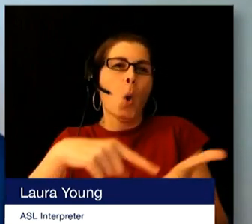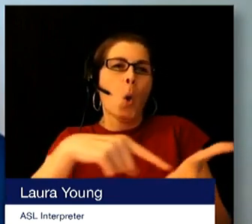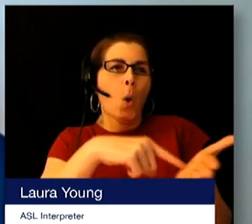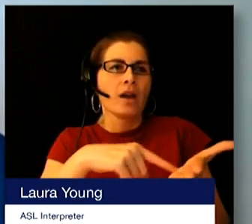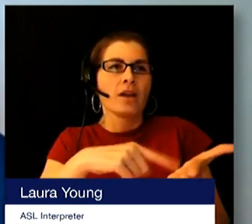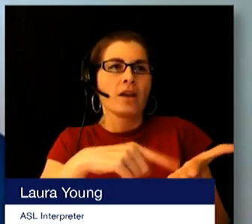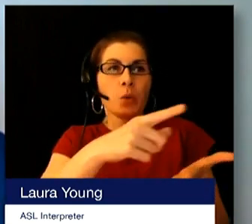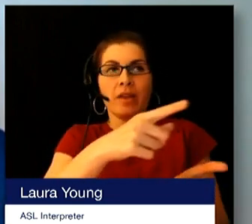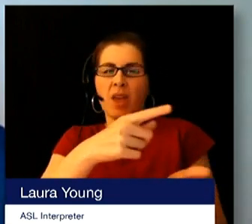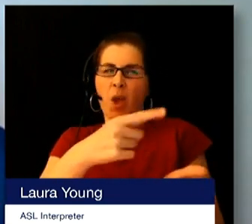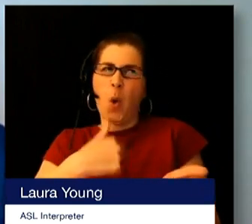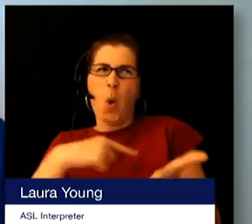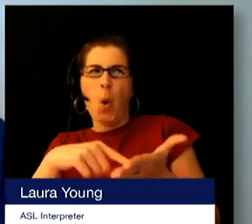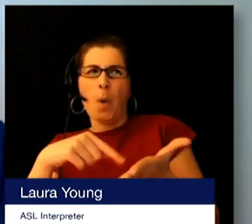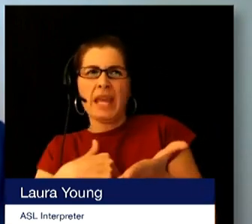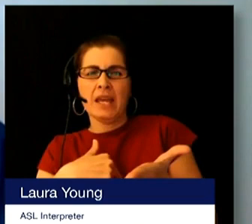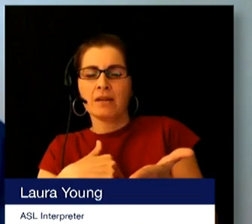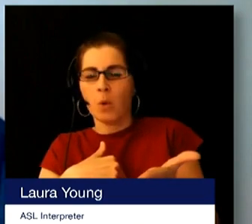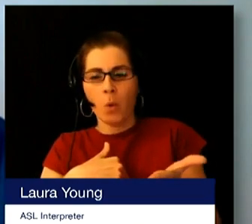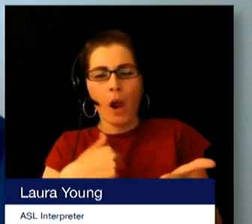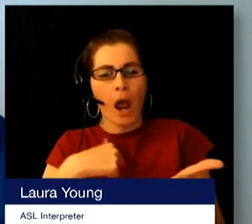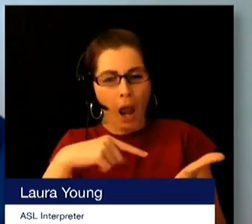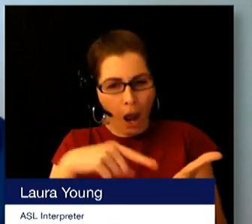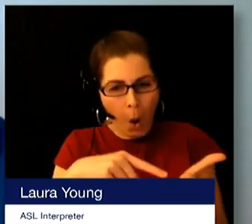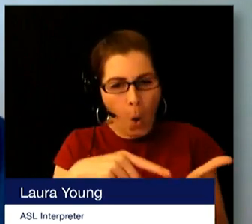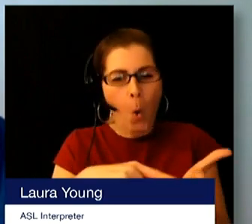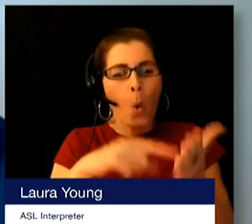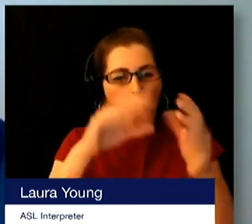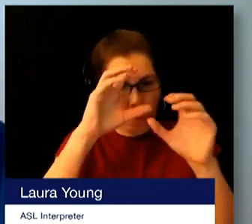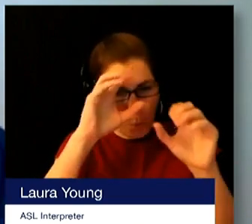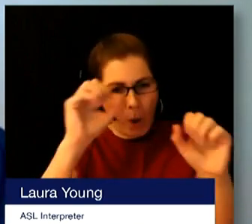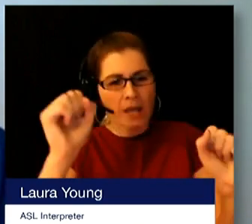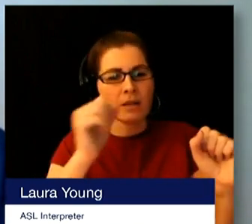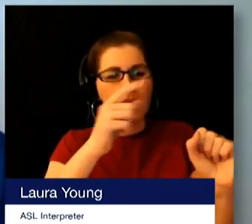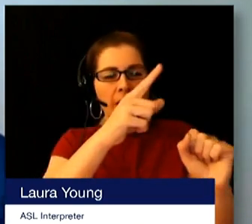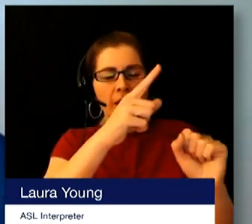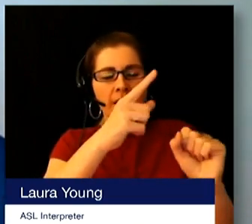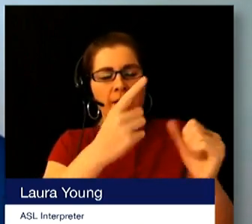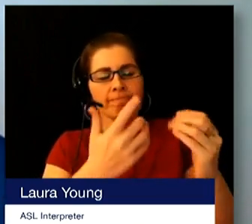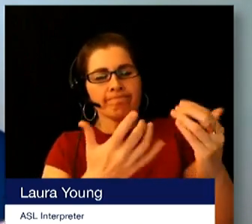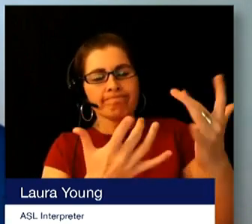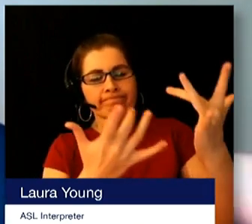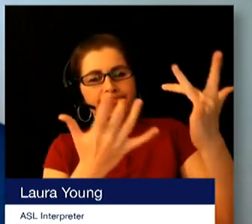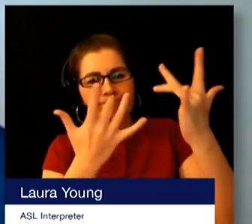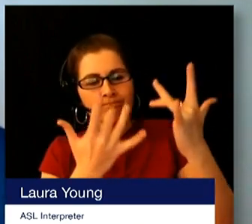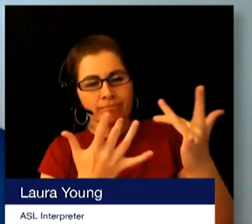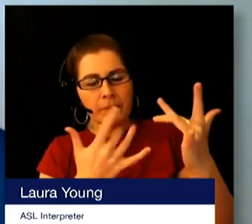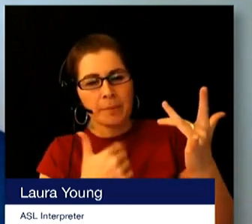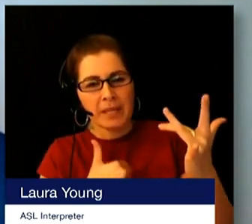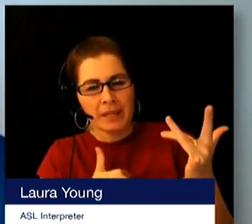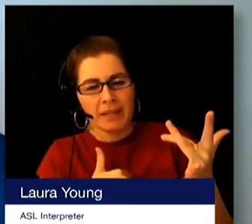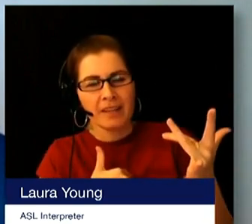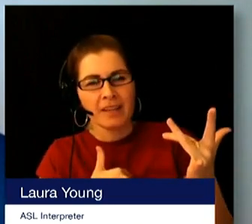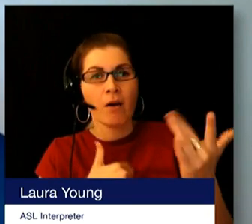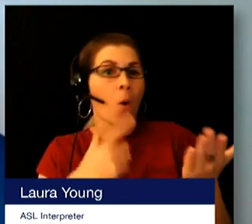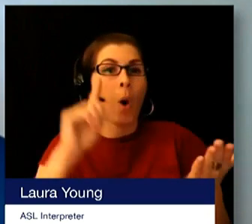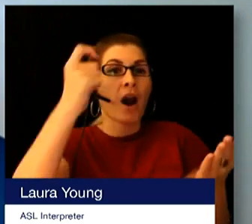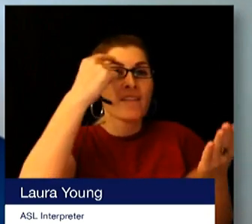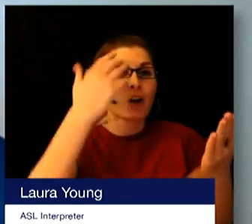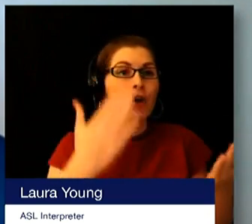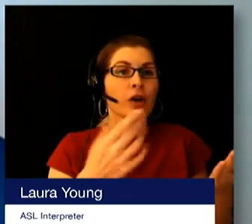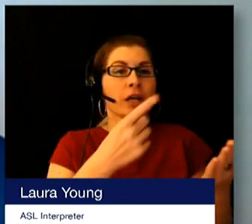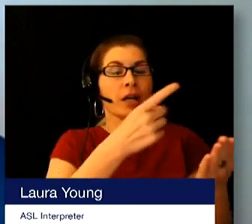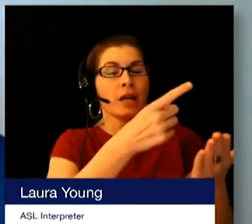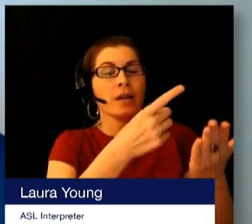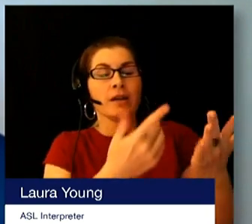I owe society now. I owe that person, the president of the United States who showed me mercy, or whether it's a governor, I owe my